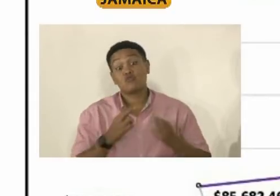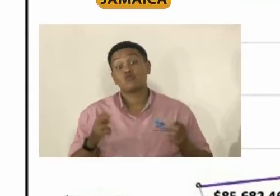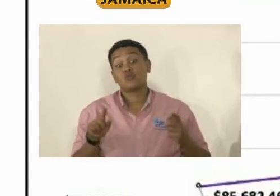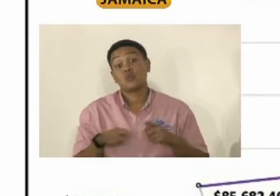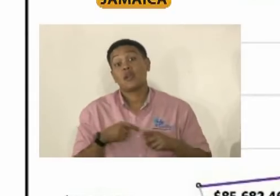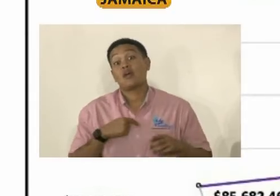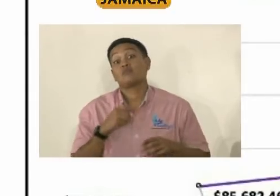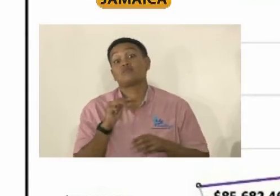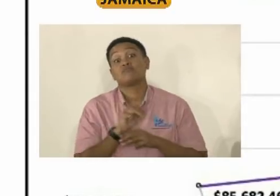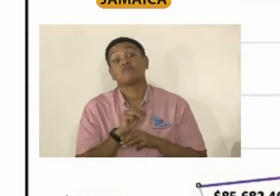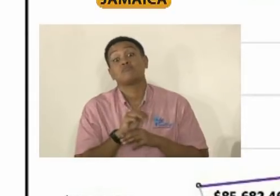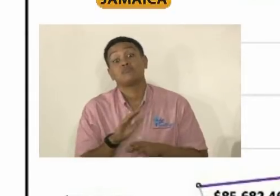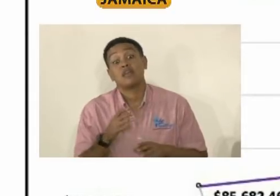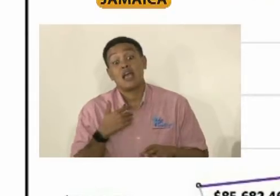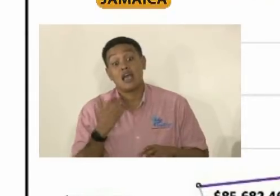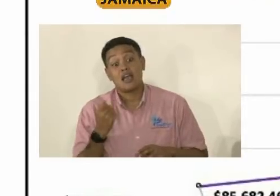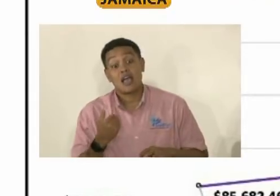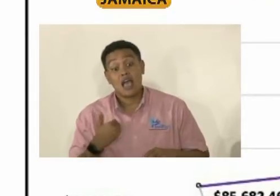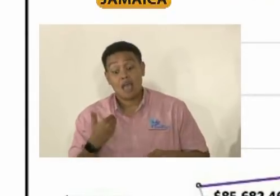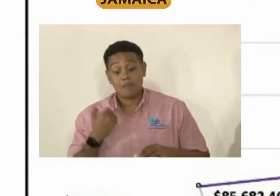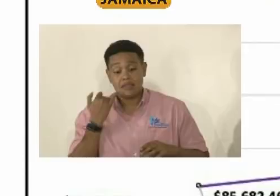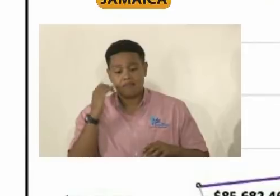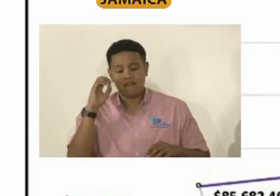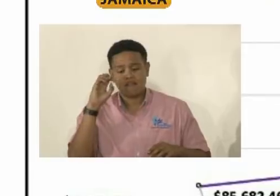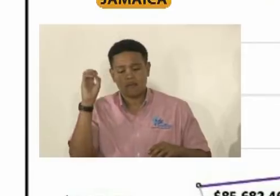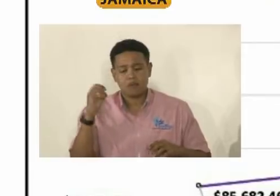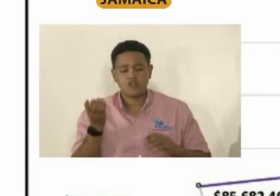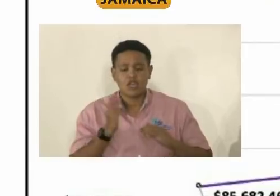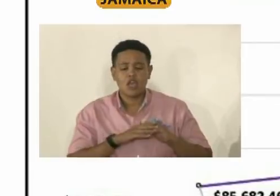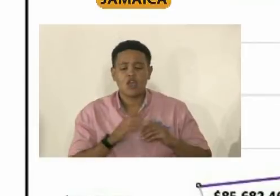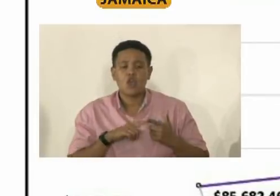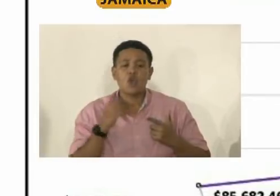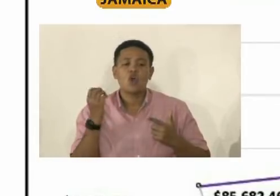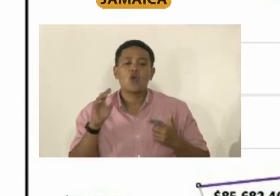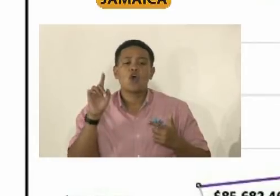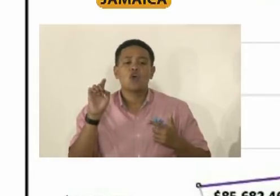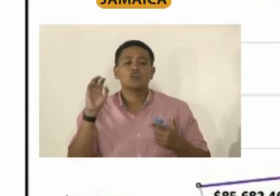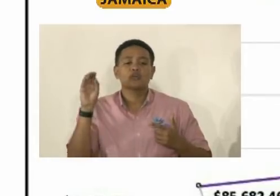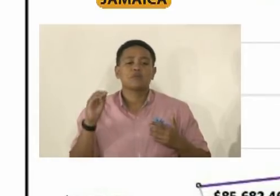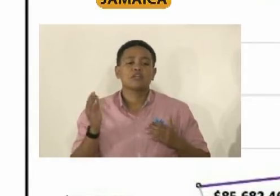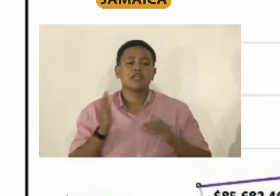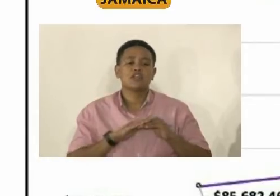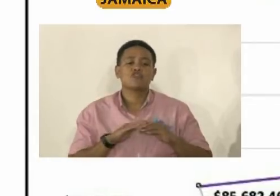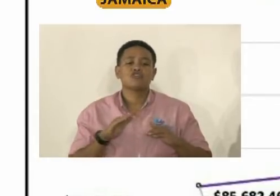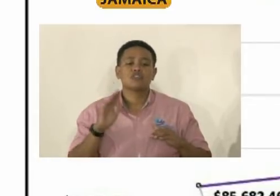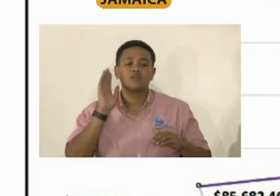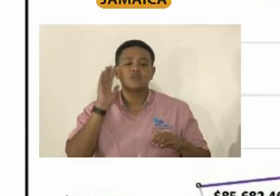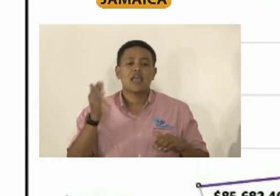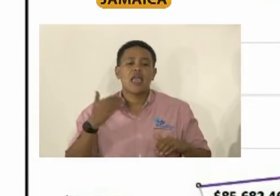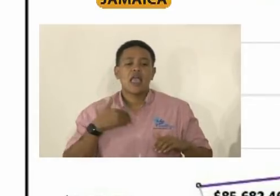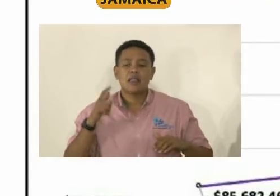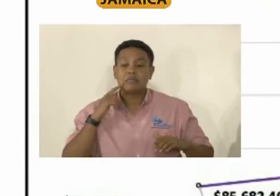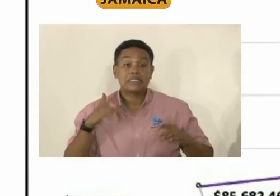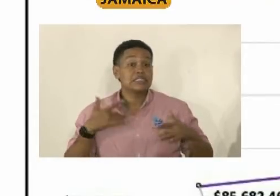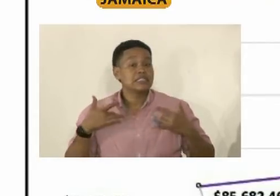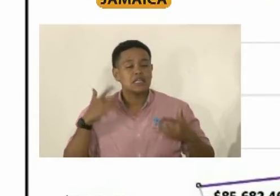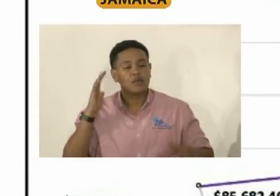got a 50% increase or a 100% increase. I would have been ecstatic.